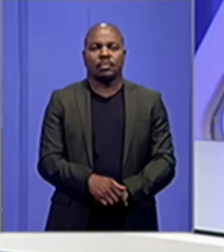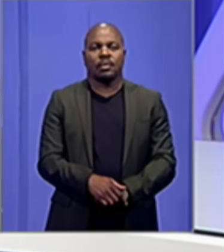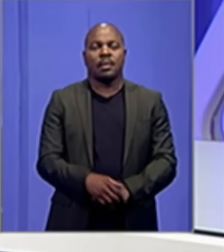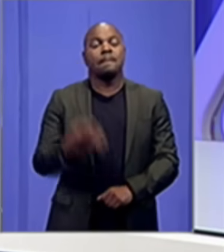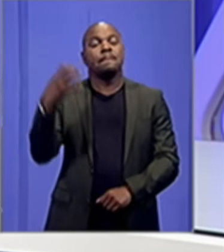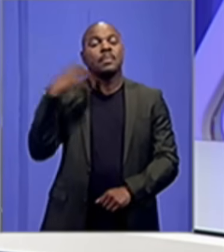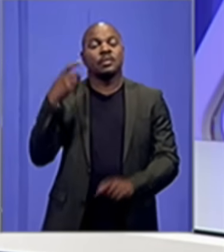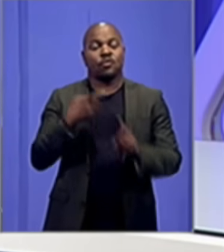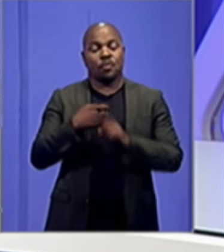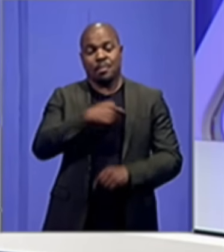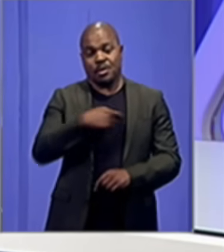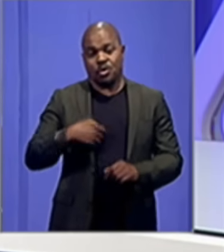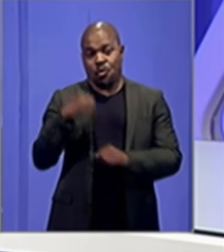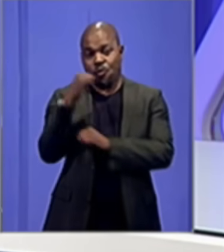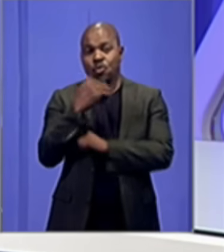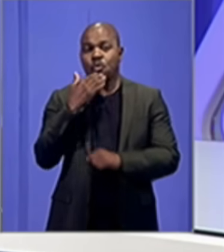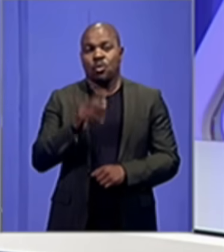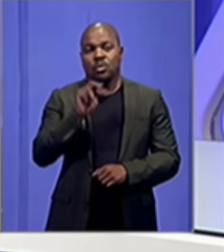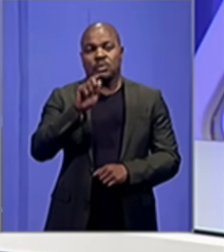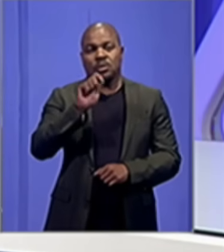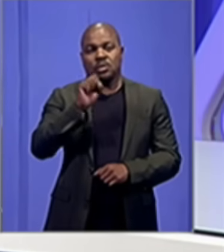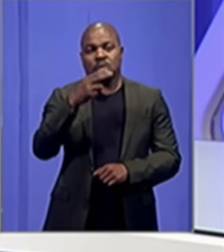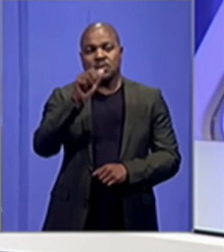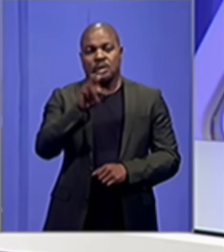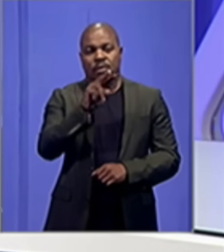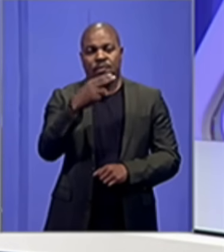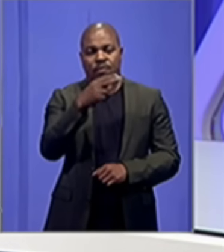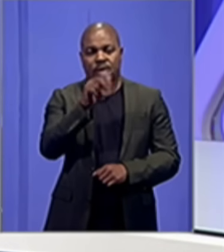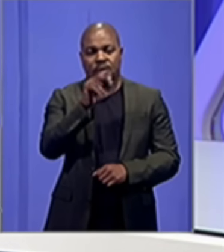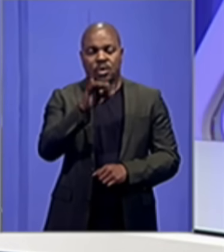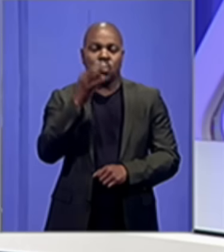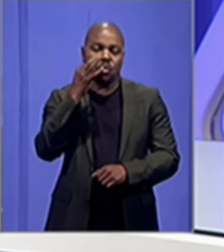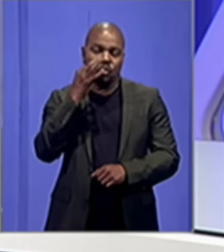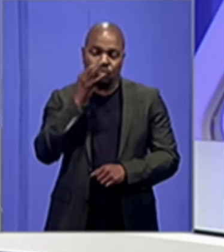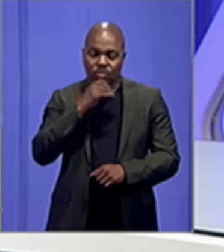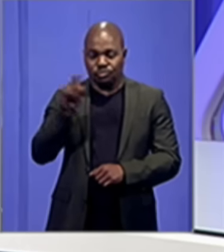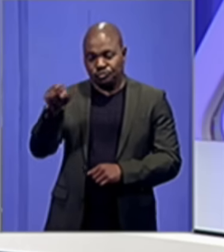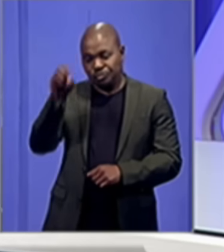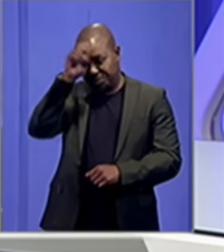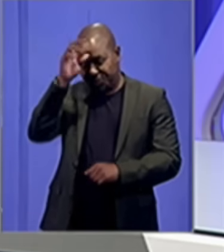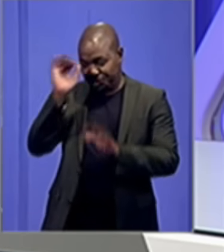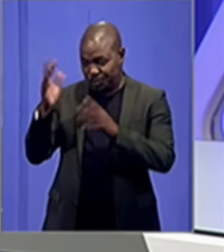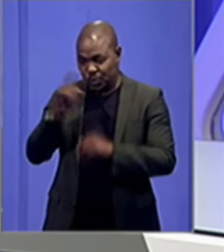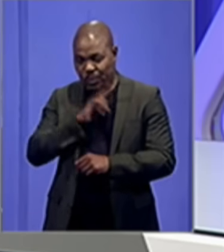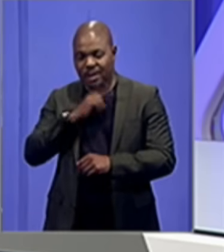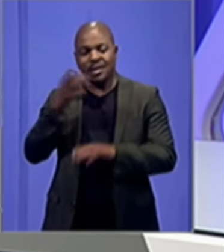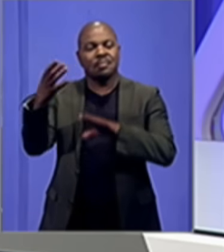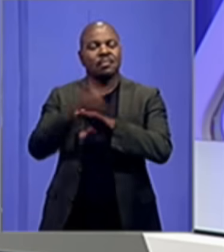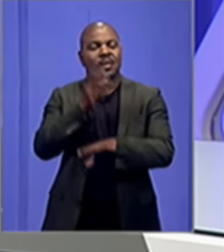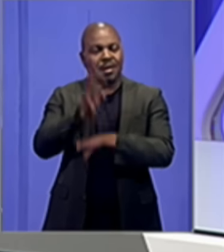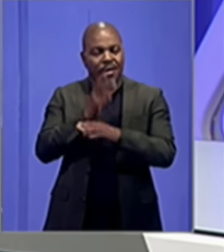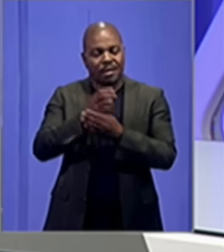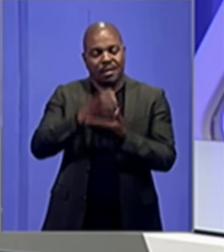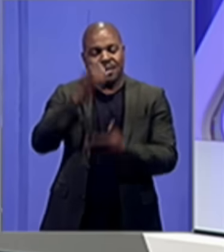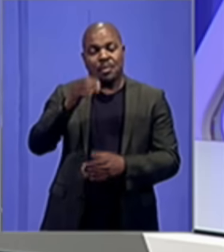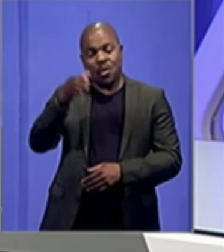Letona kantorong ya mo President Khumbuzo Ntshavheni o lebuisa di Springboks ka o sireletsa bompudi ba mohope wa lefatshe wa Web Ellis mo Siya Kolisi